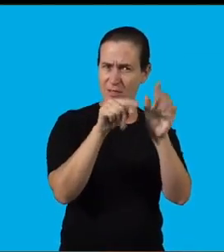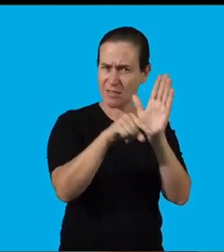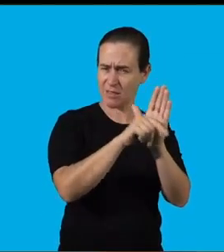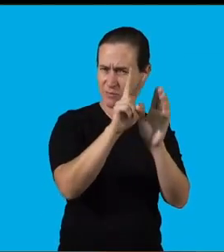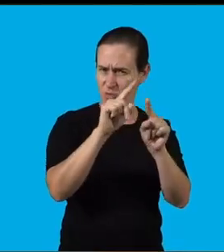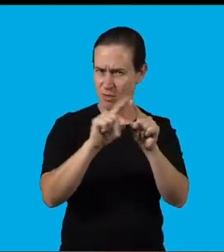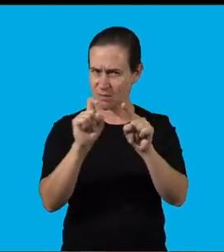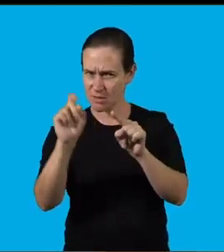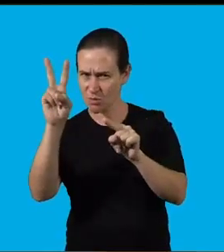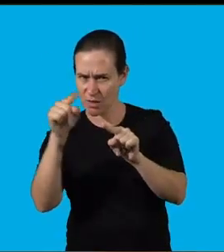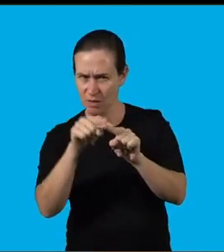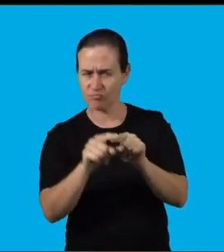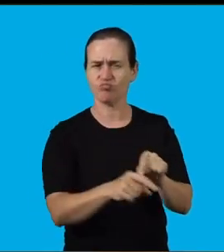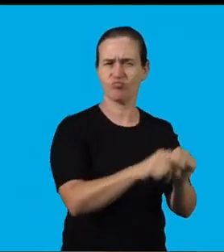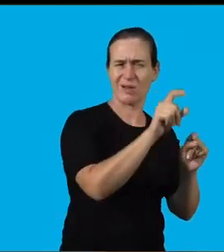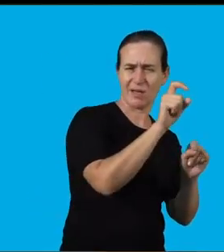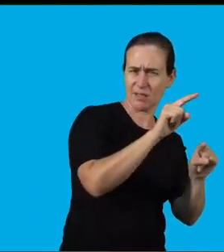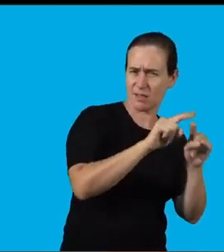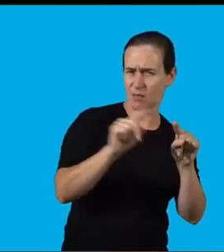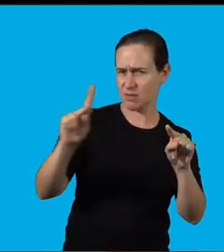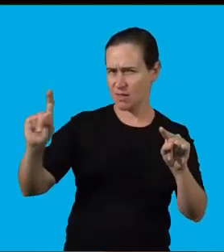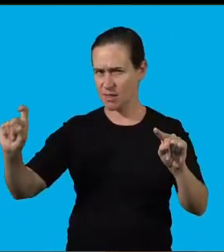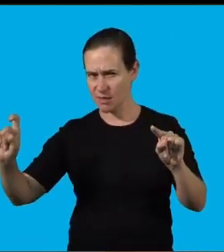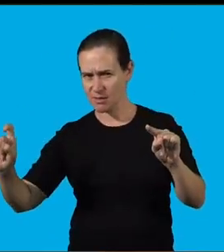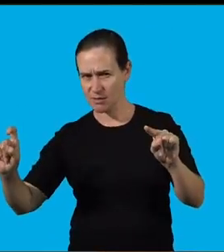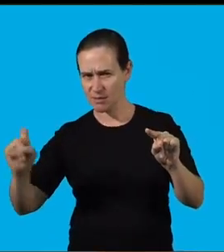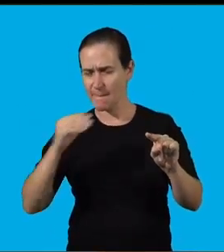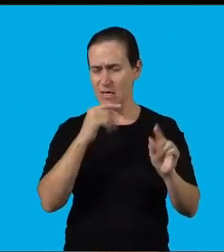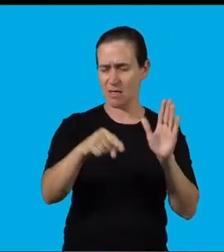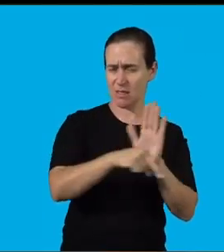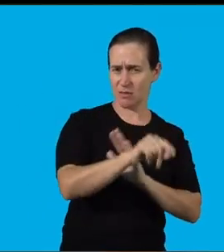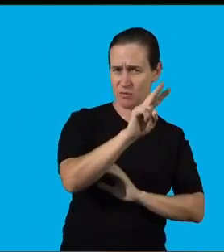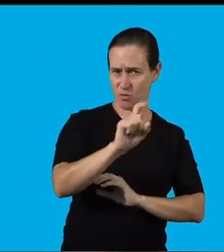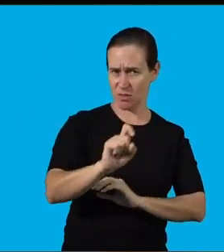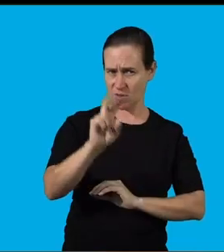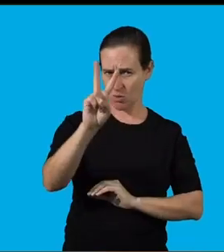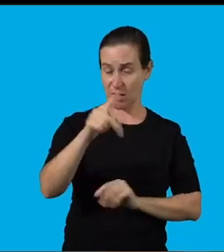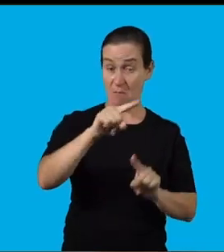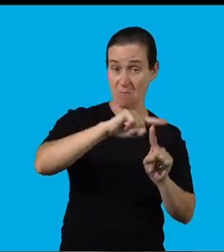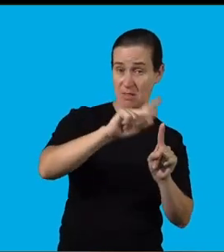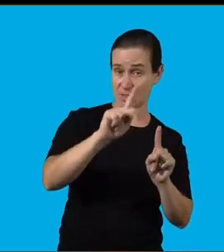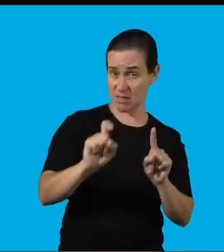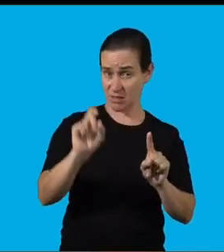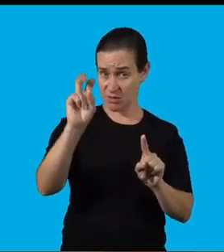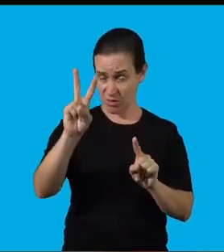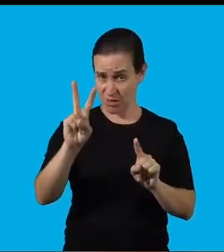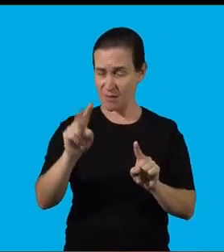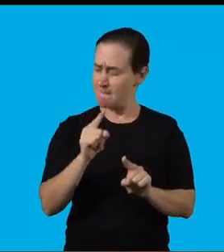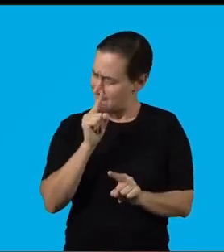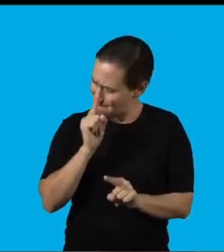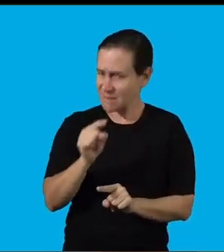So it's minus 2 times x squared and then x times kx. So minus 2x squared plus kx